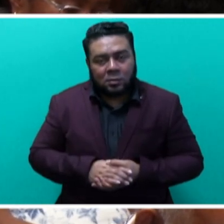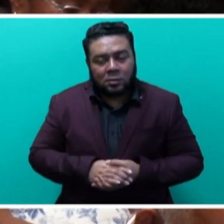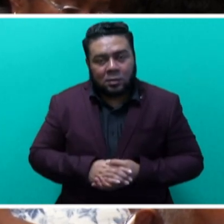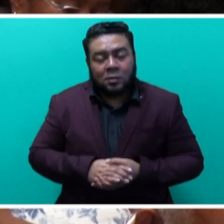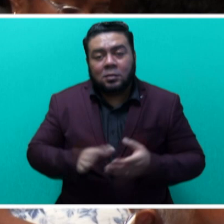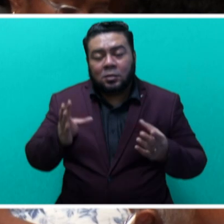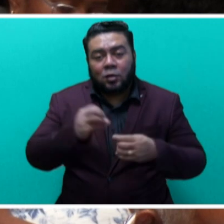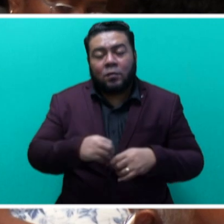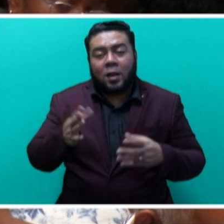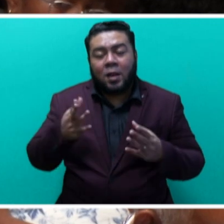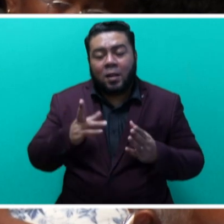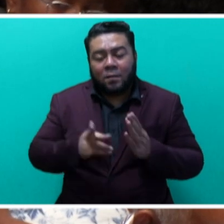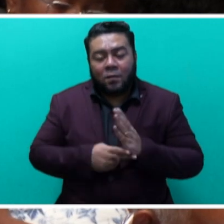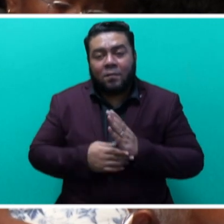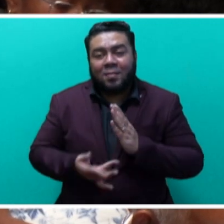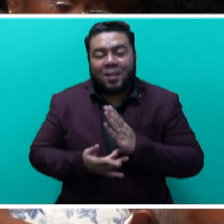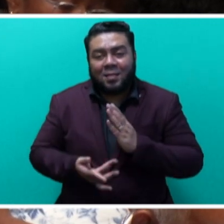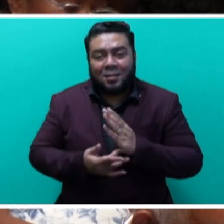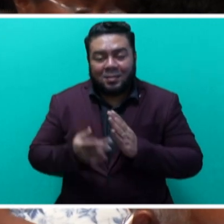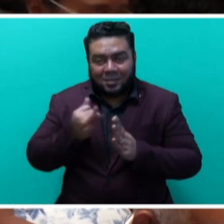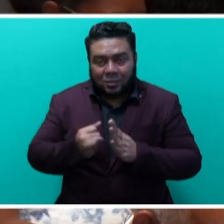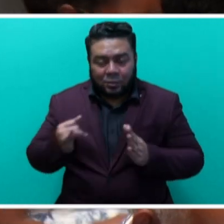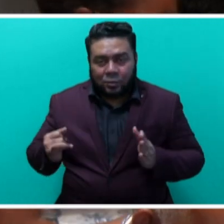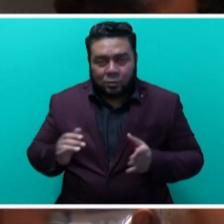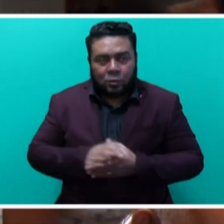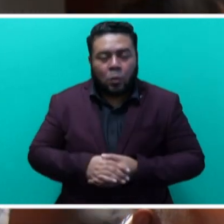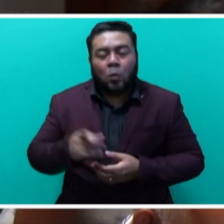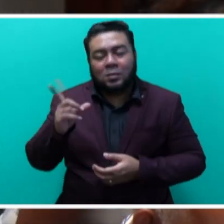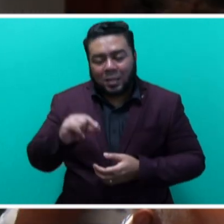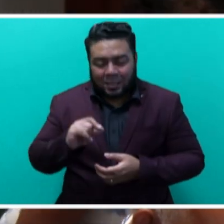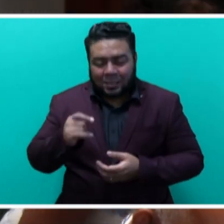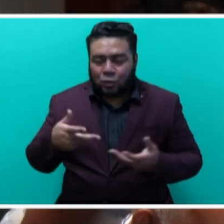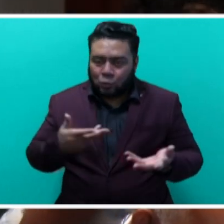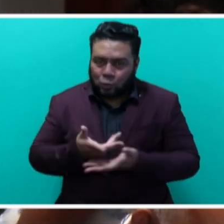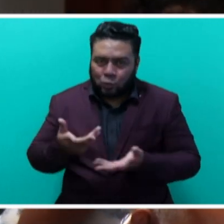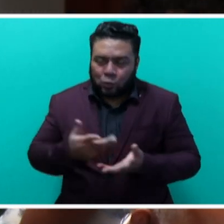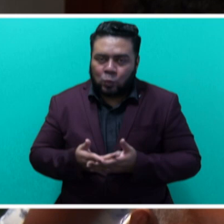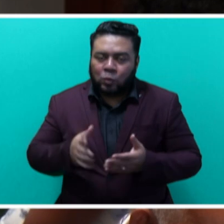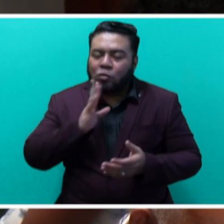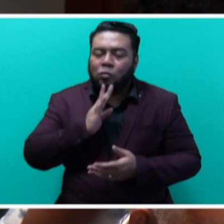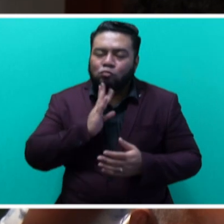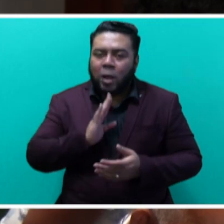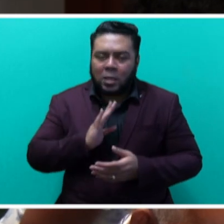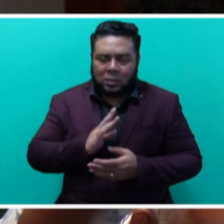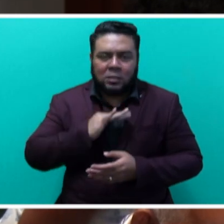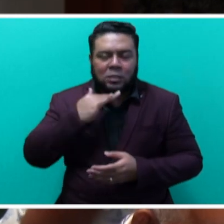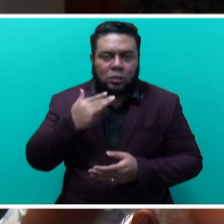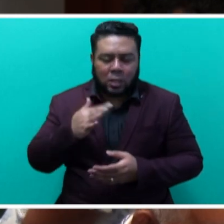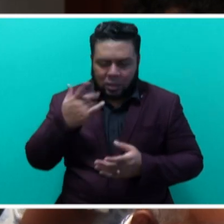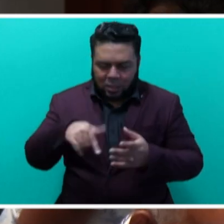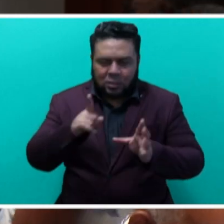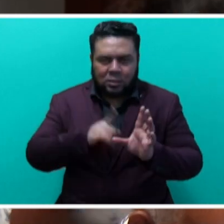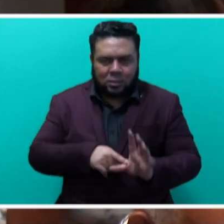Navuso Agriculture Technical Institute was done in collaboration with the Israelis early this